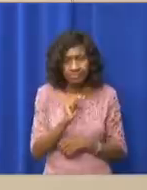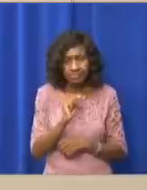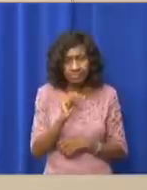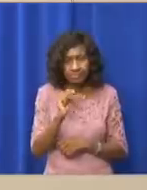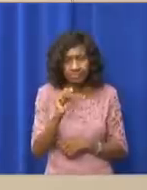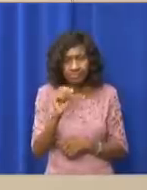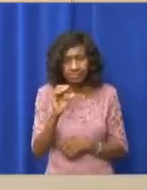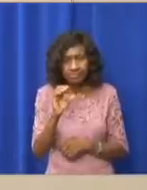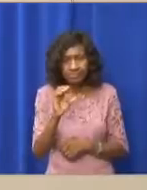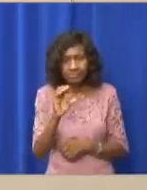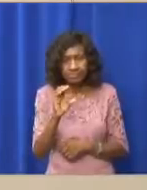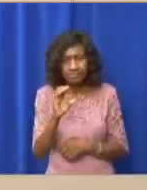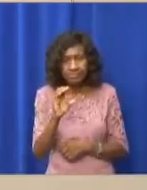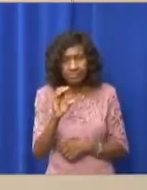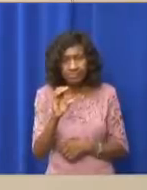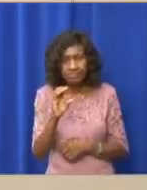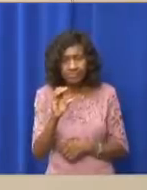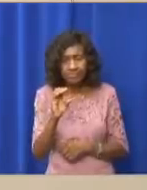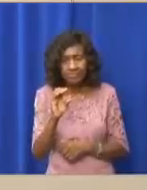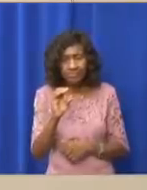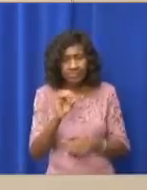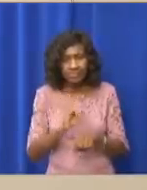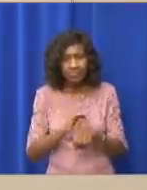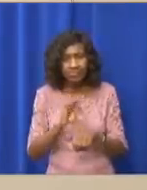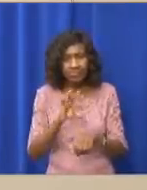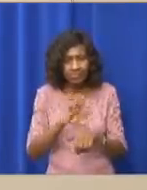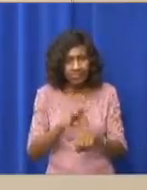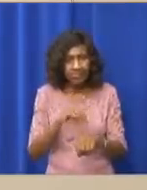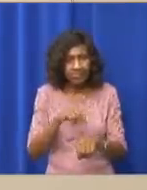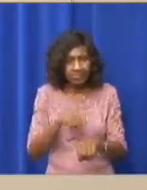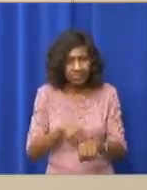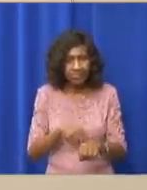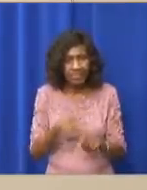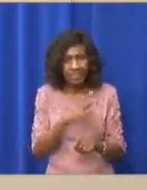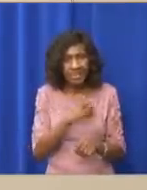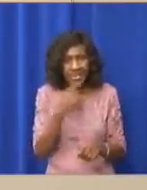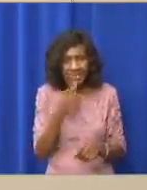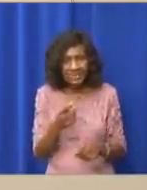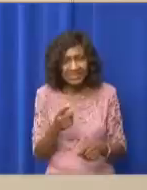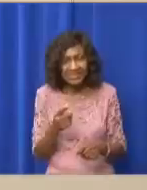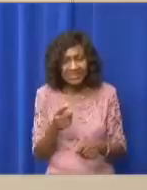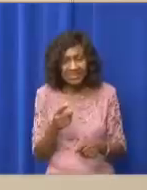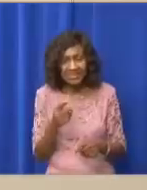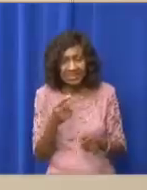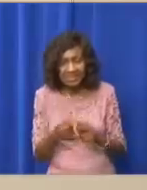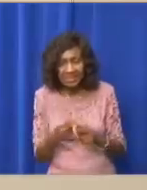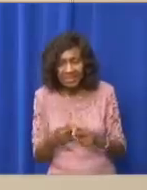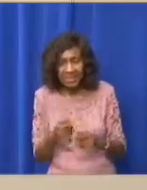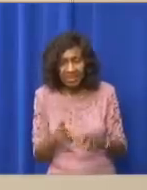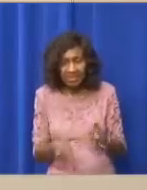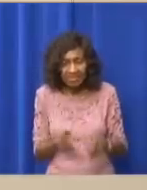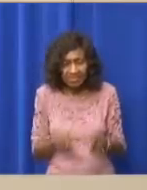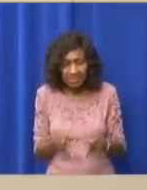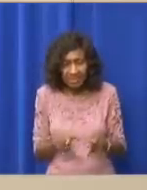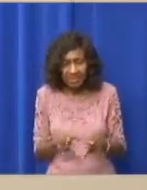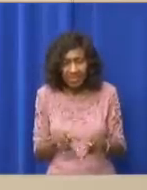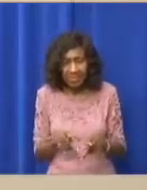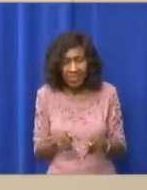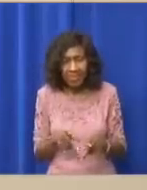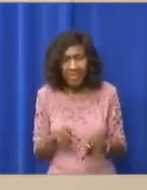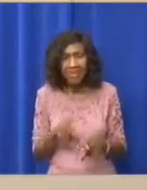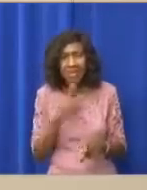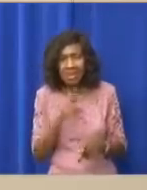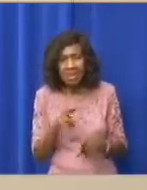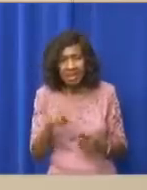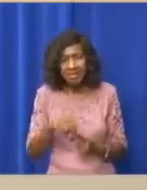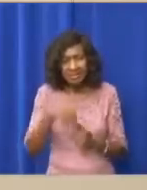the competent authority and say, John Brown and Mary Ebanks are essential